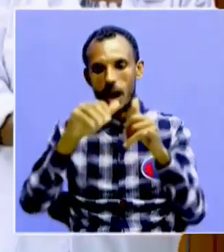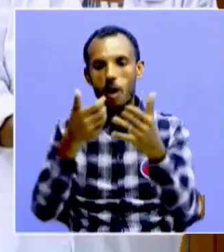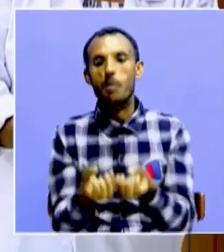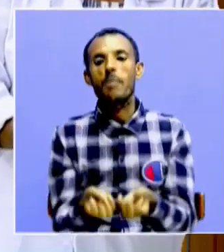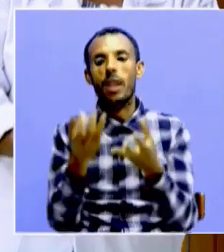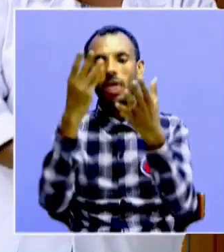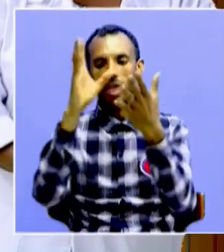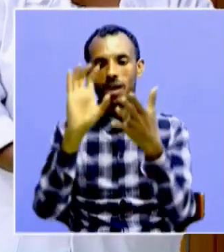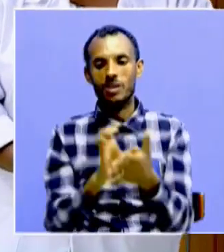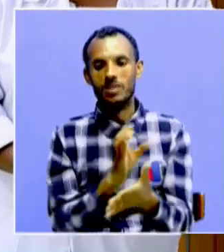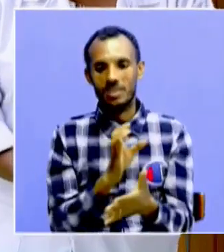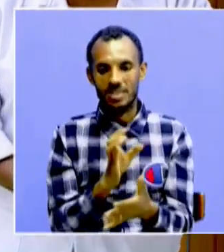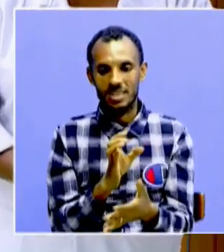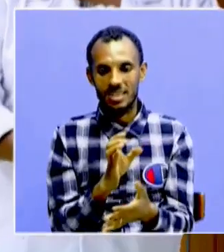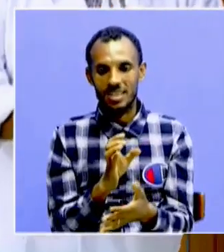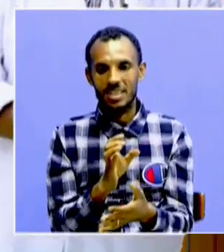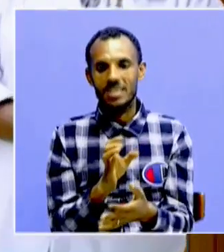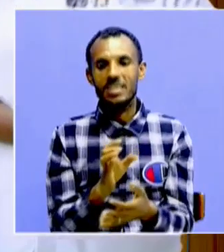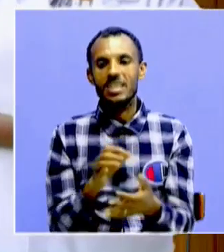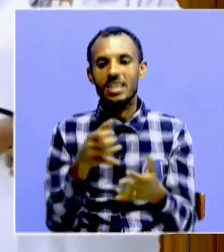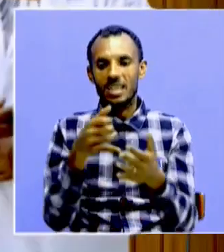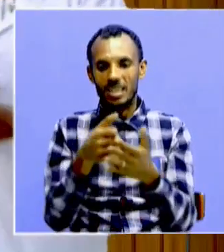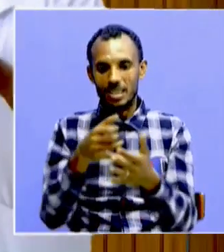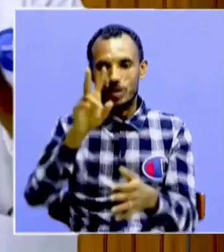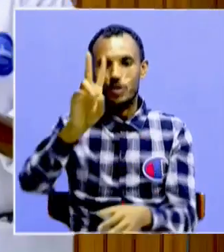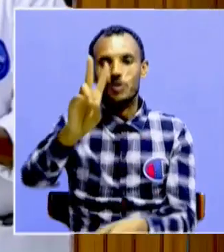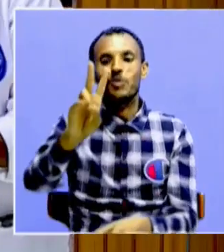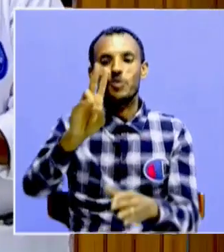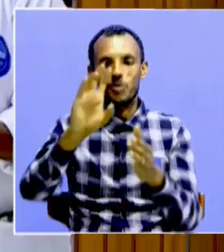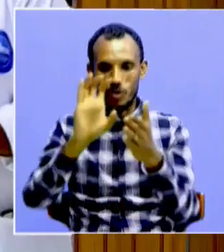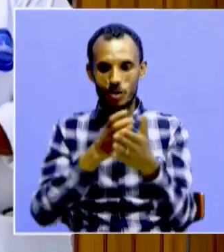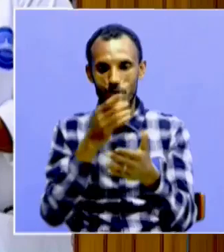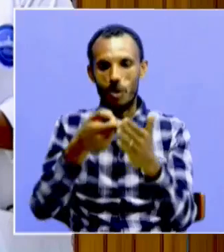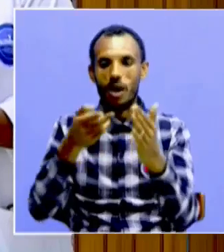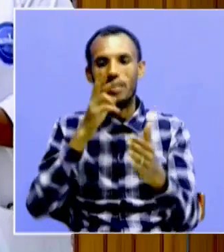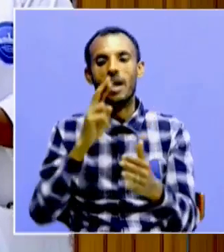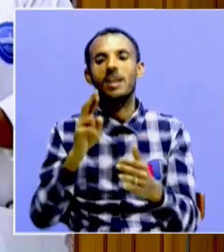clauses? Yes? Yeah, 2 clauses. What are they?